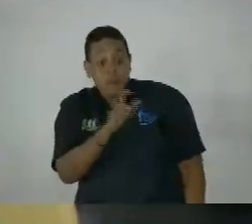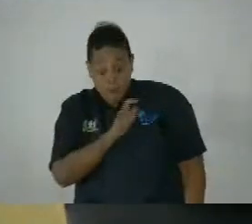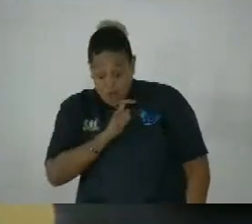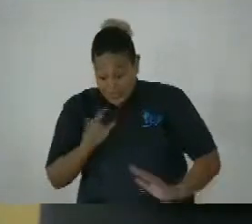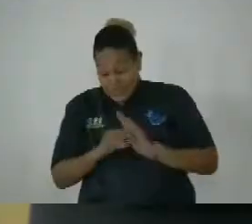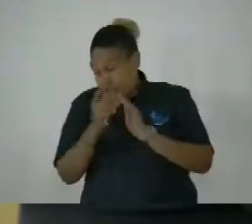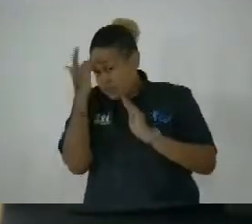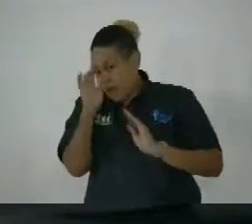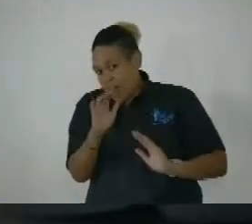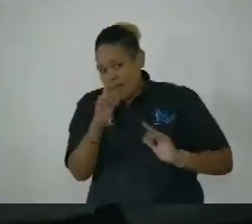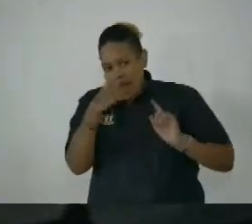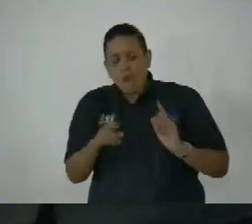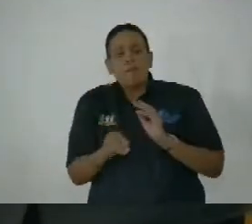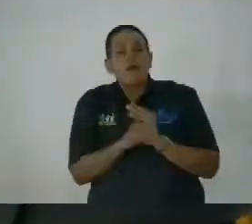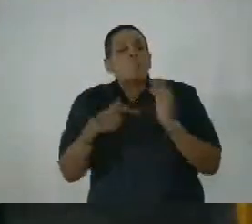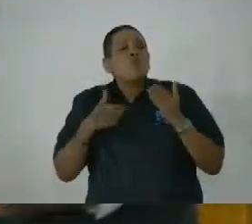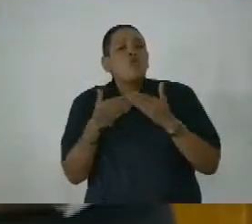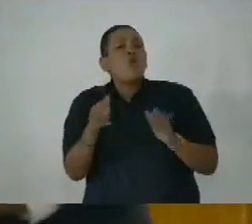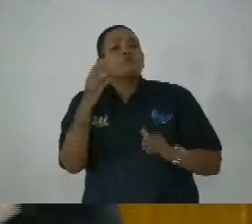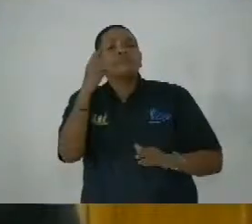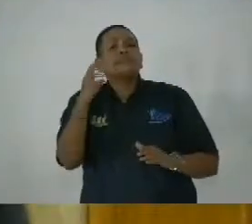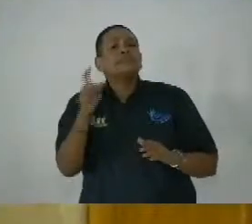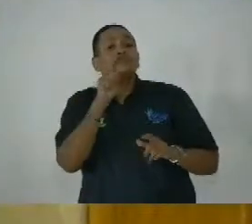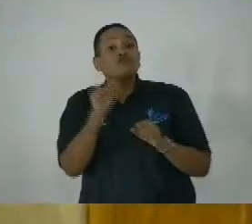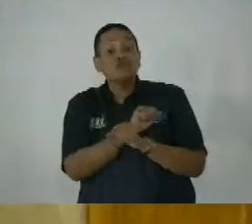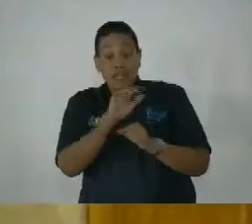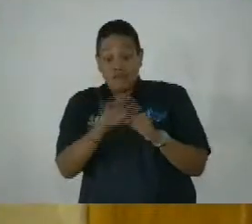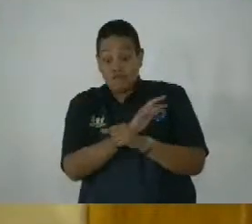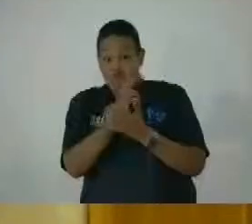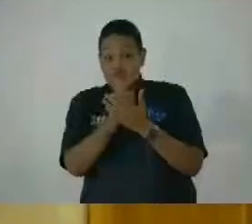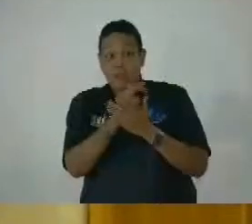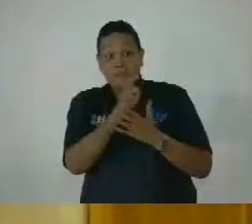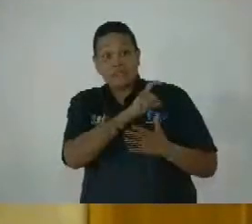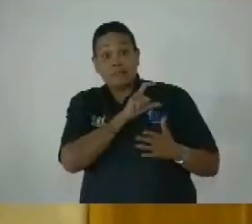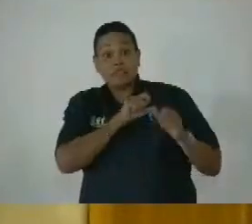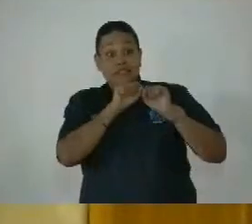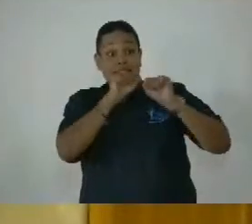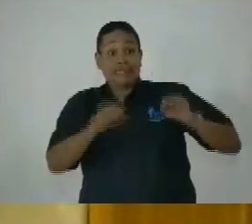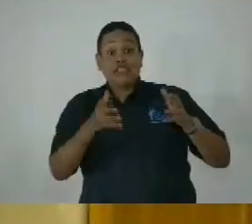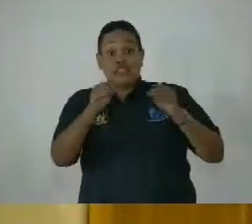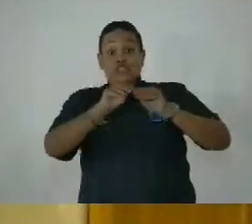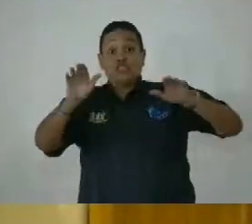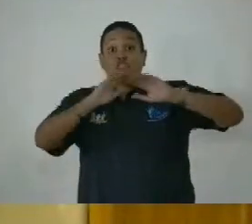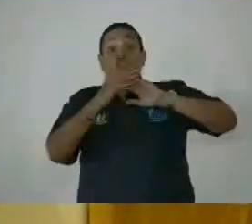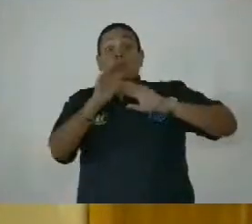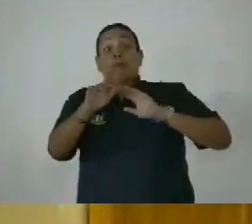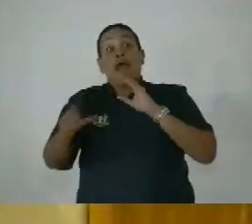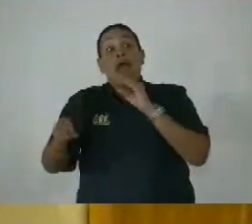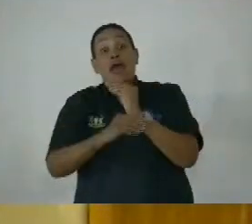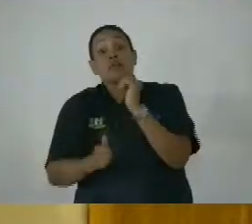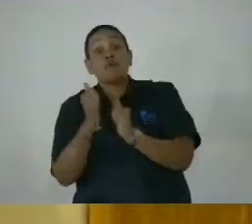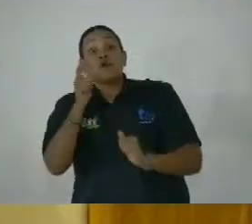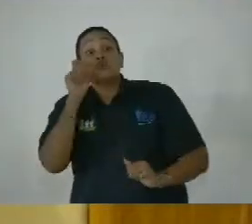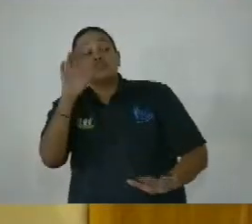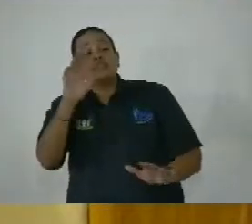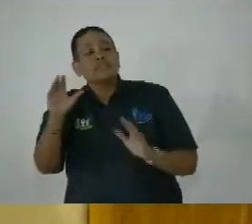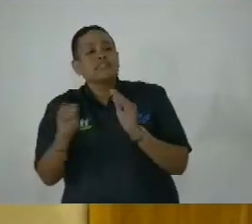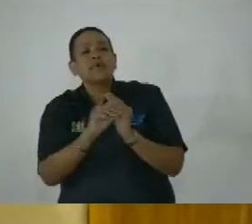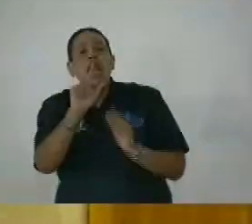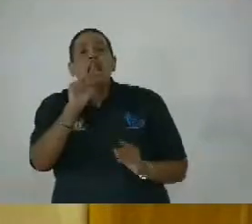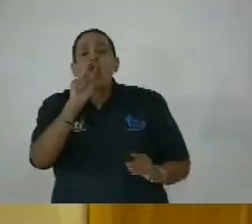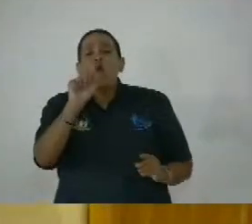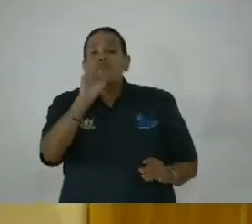smarter. We have opened 16 fully rehabilitated police stations across the island. The most recently, Lacovia and